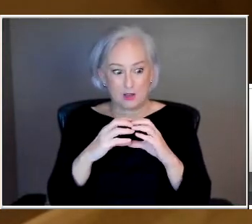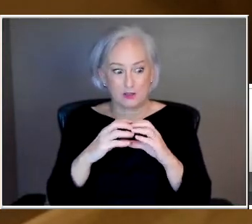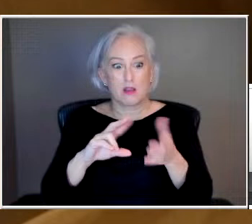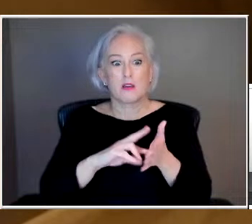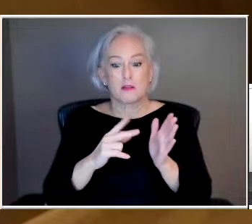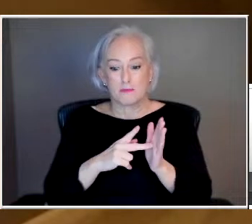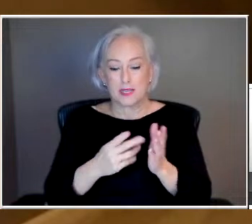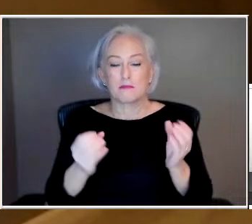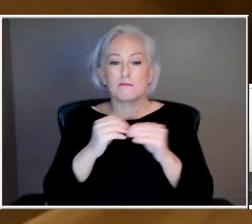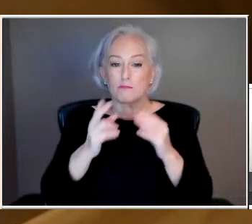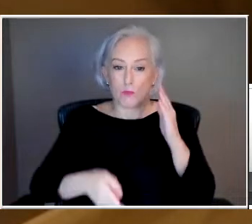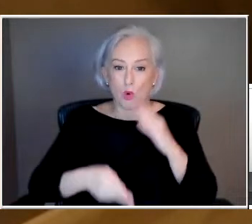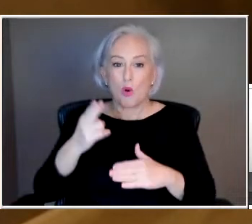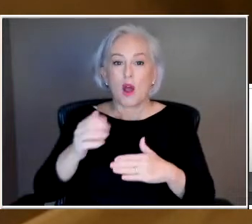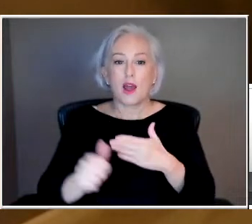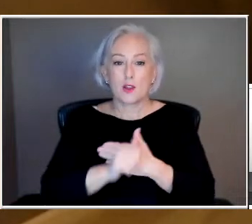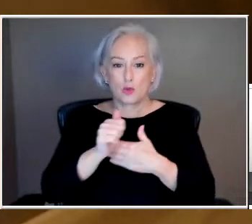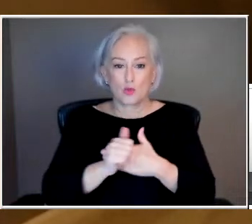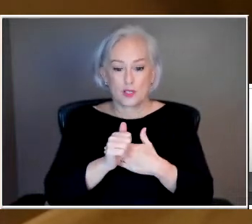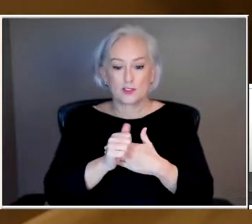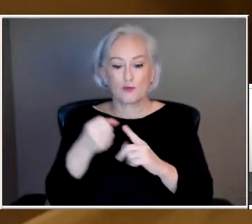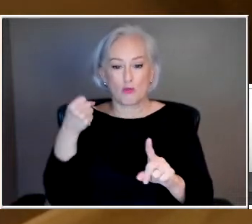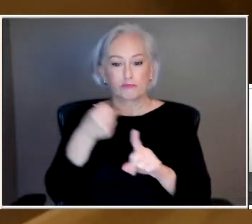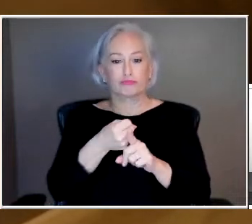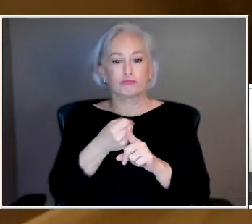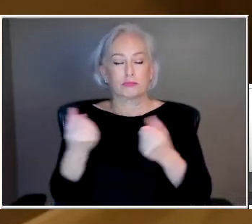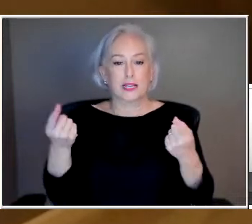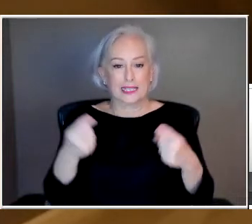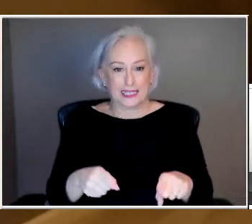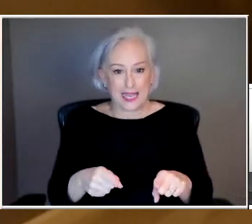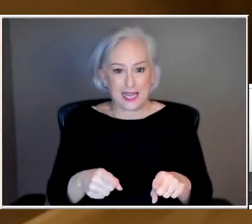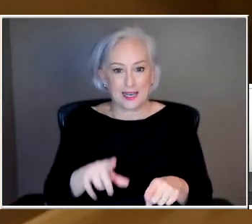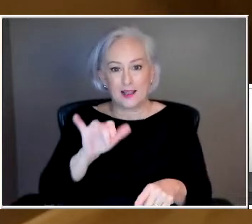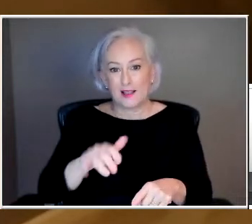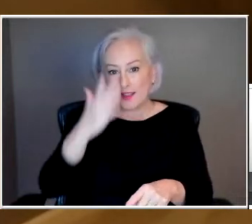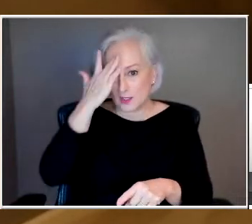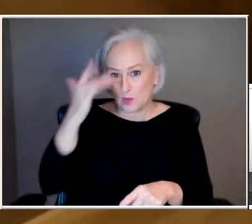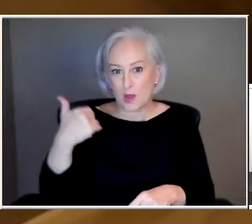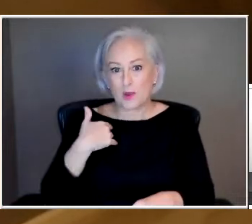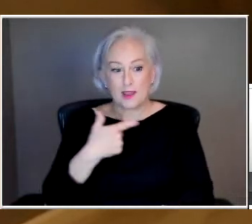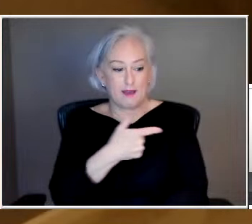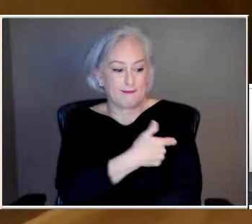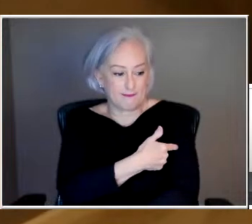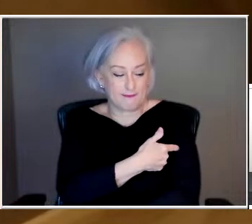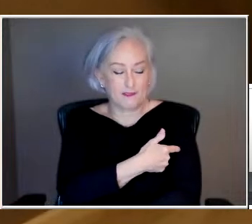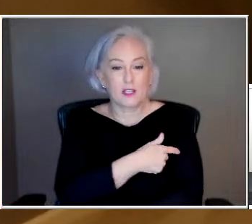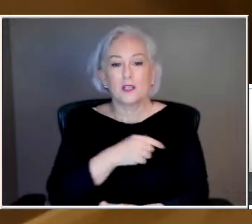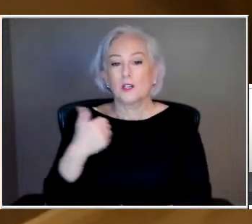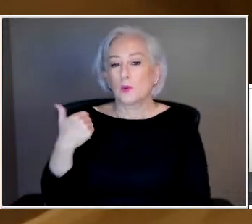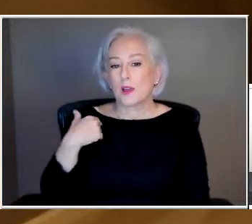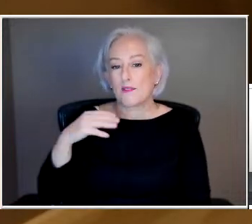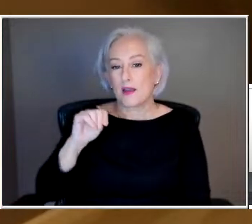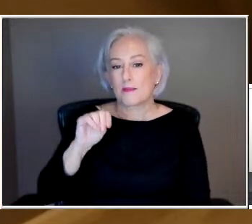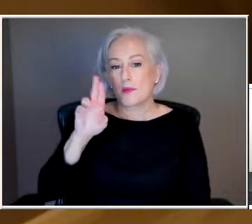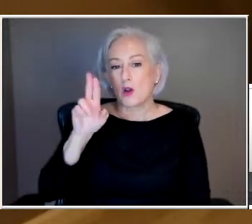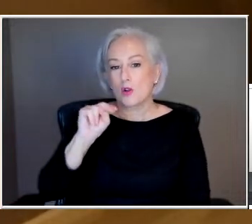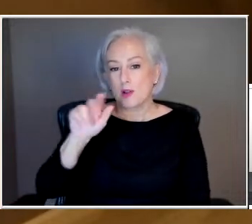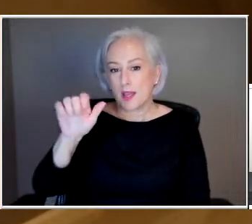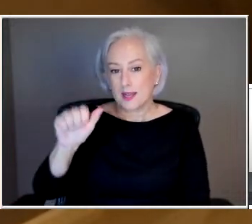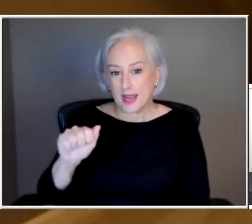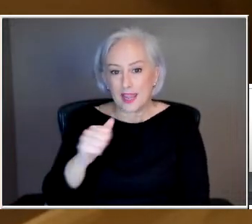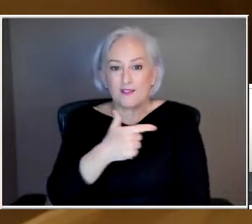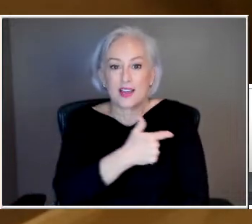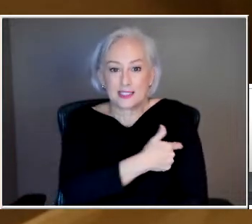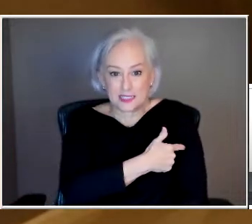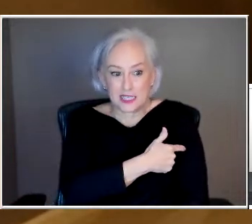vaccines for pancreatic cancer. We have the mRNA vaccine, which had shown some preliminary signals in clinical